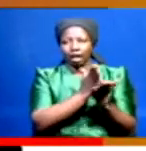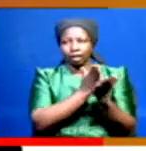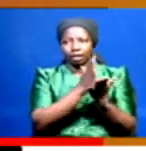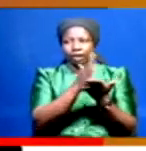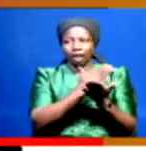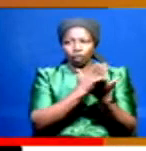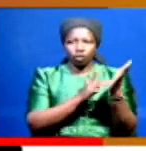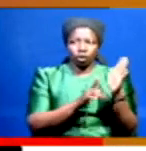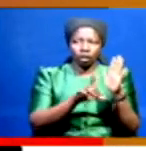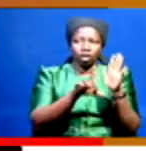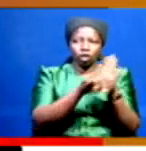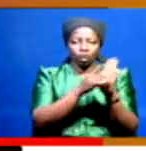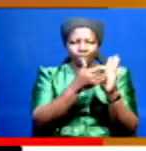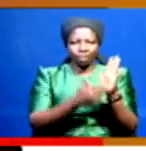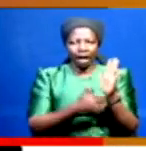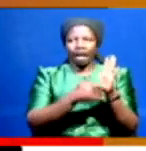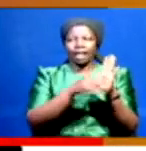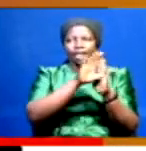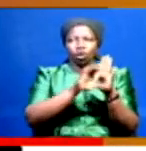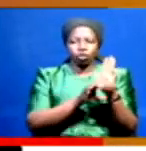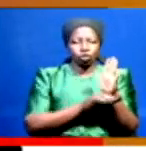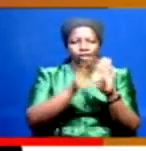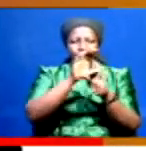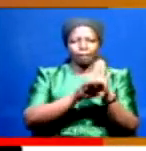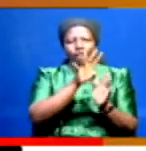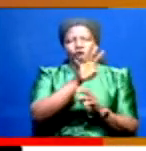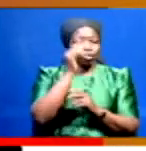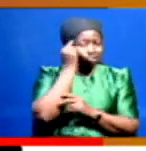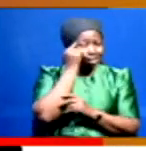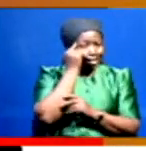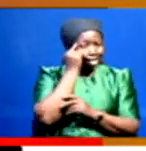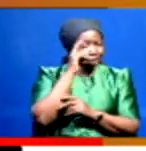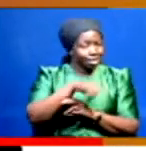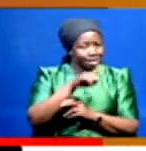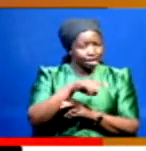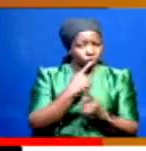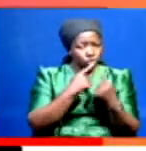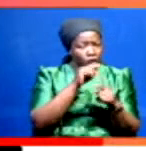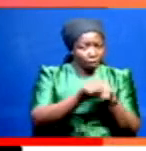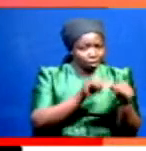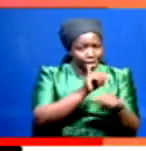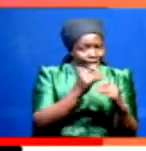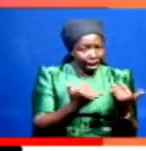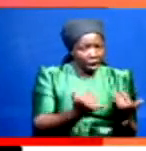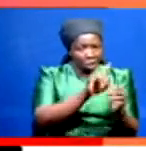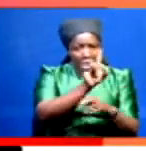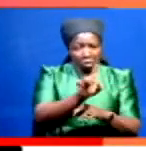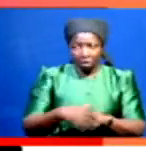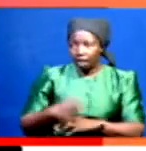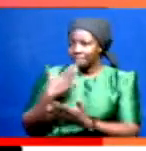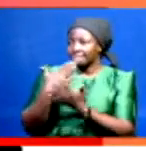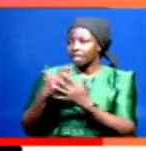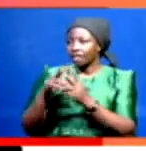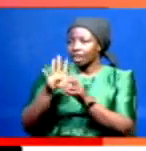of the Constitution, the Bill of Rights. Do you think we really need to have that conversation now? Thank you so much. I agree. I agree